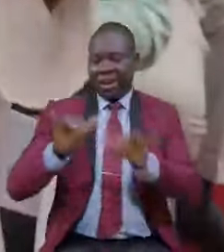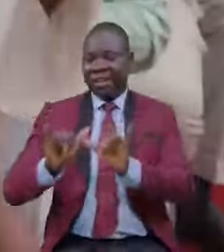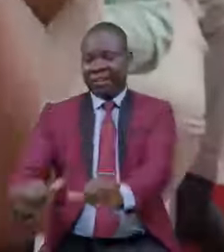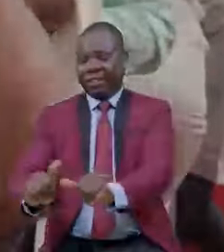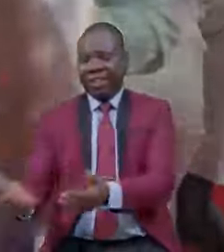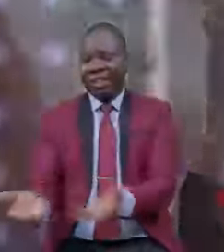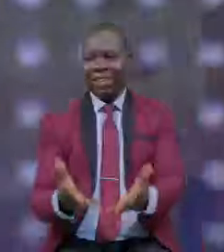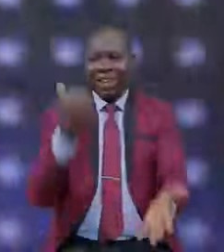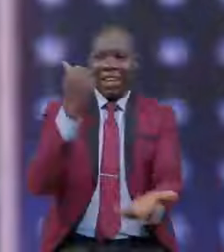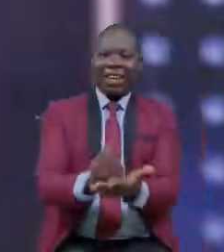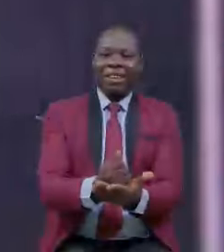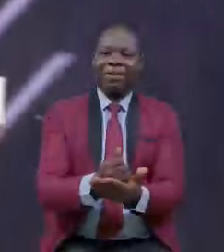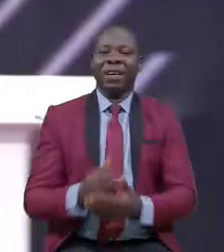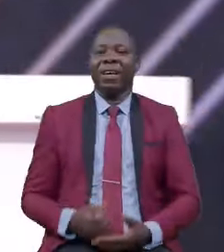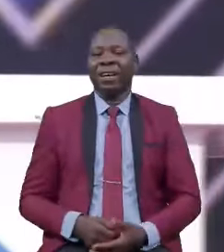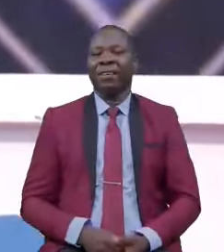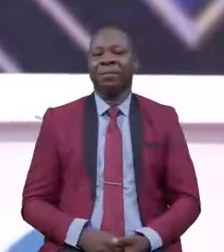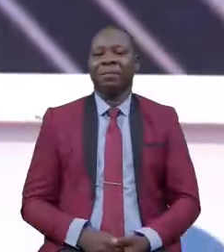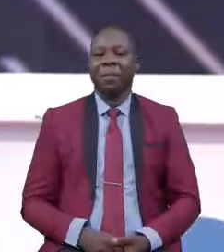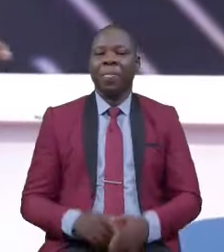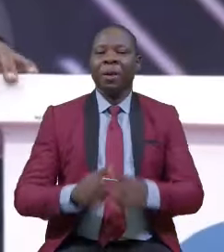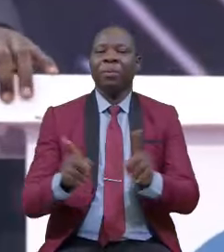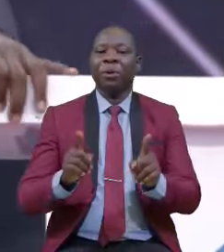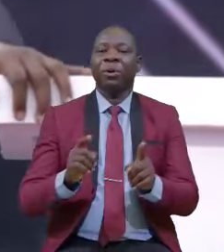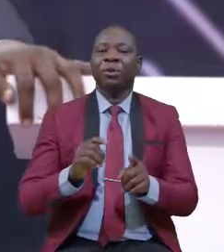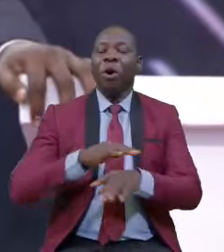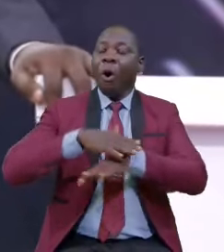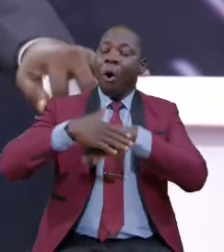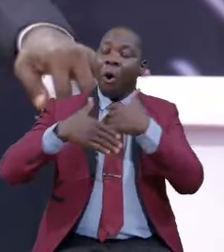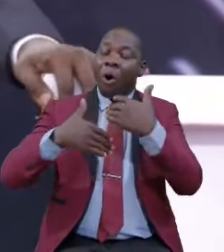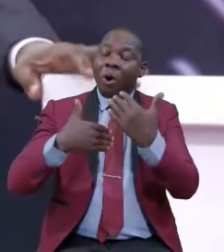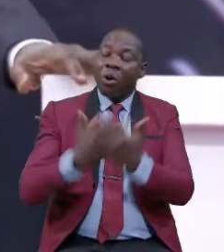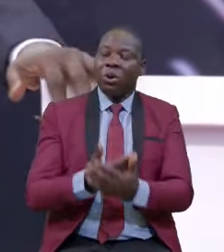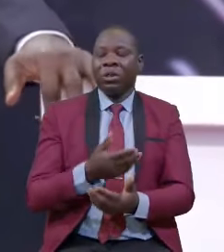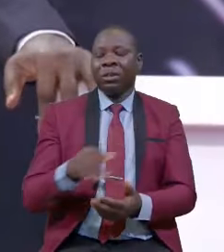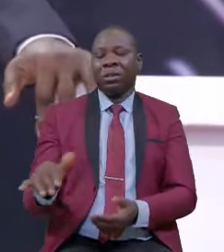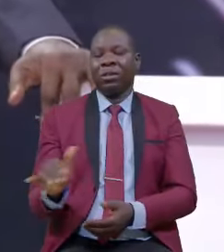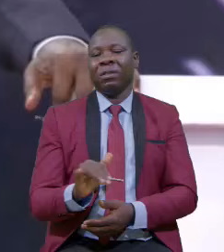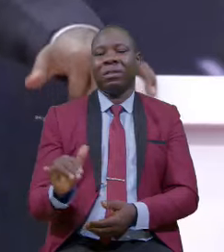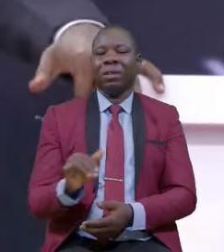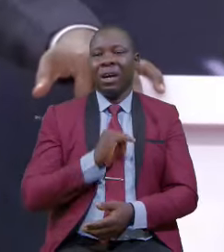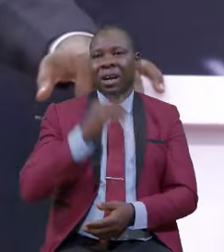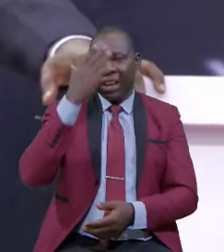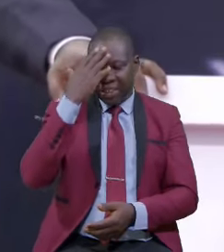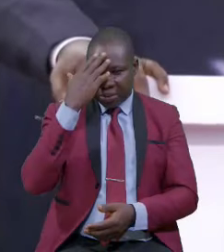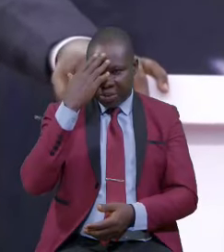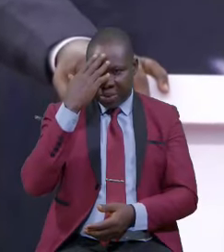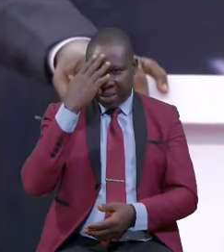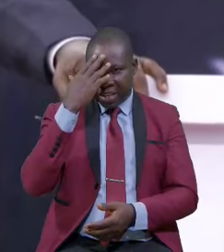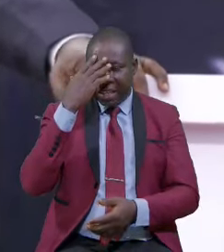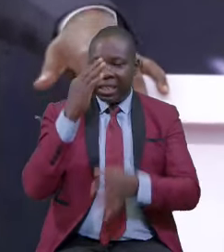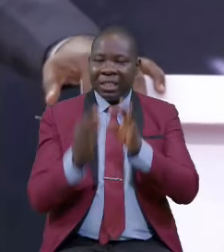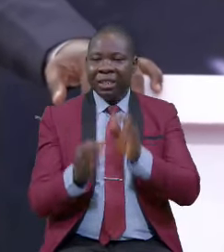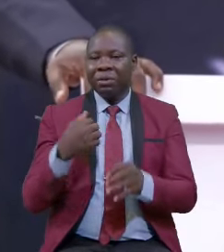amen. But all the same, I know if we miss each other for a